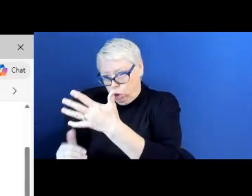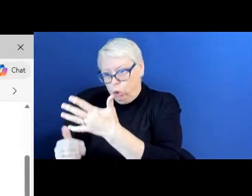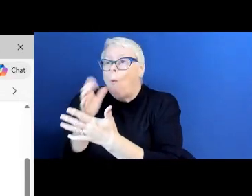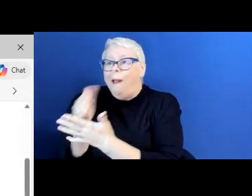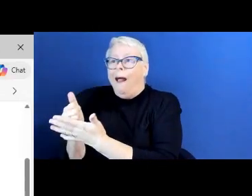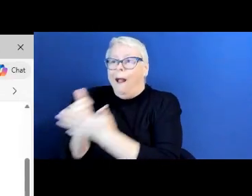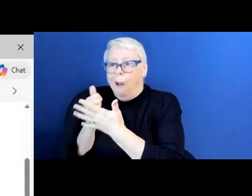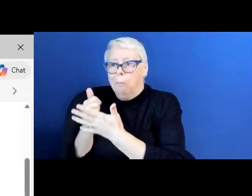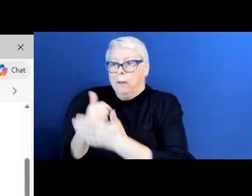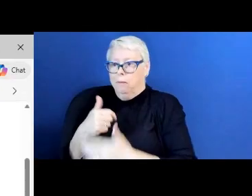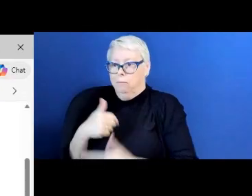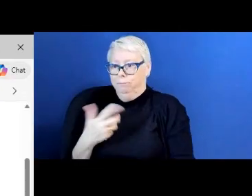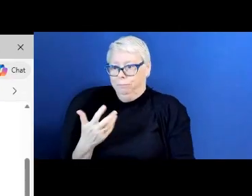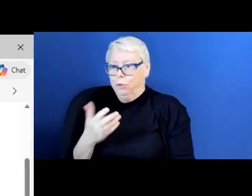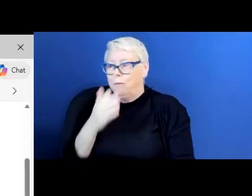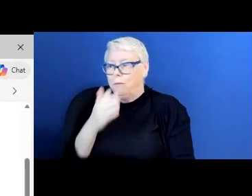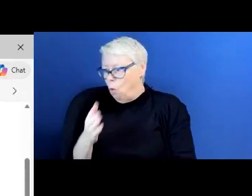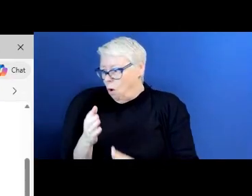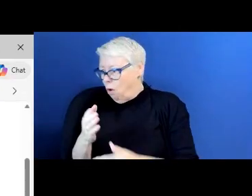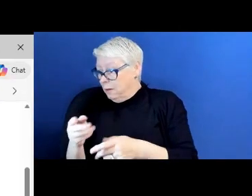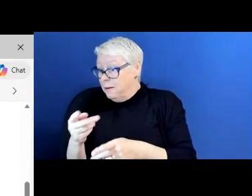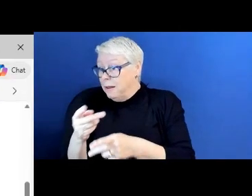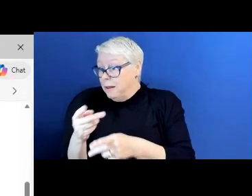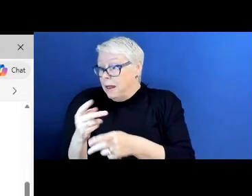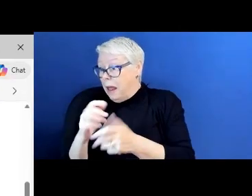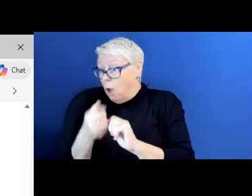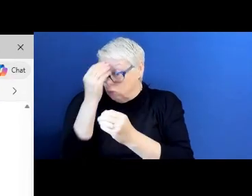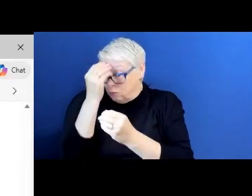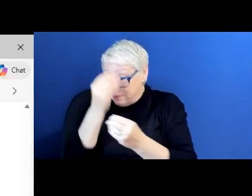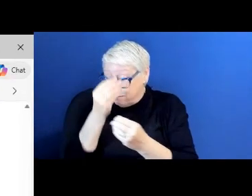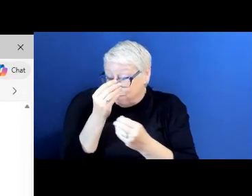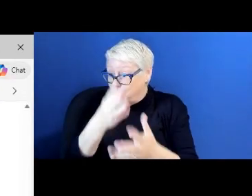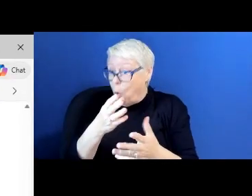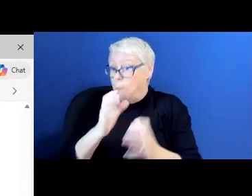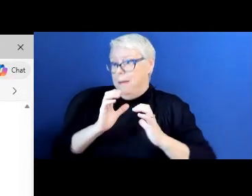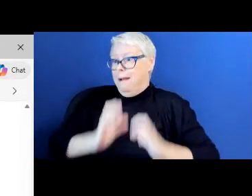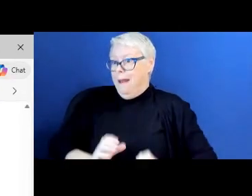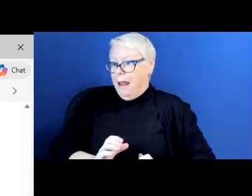to translate the knowledge in the right way.